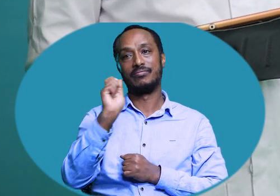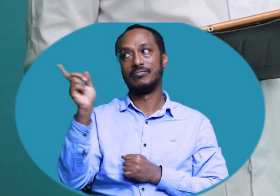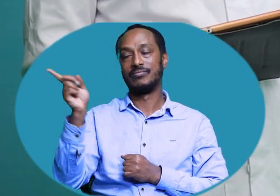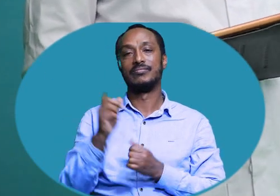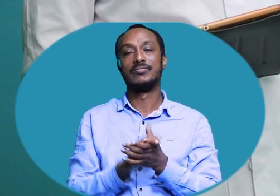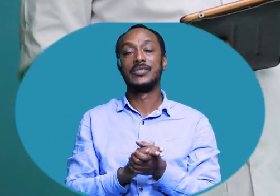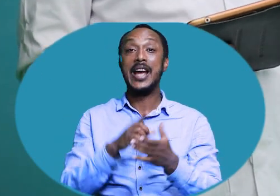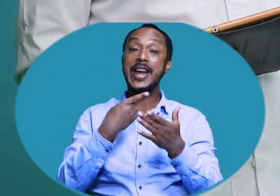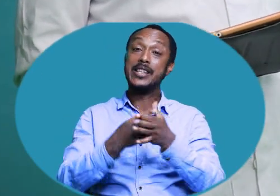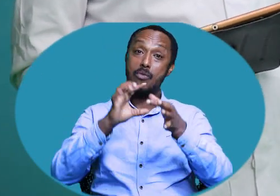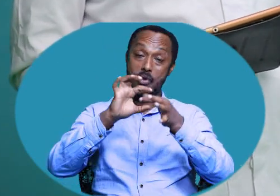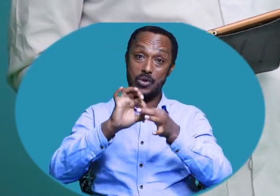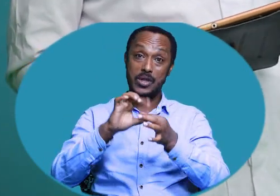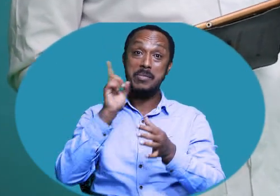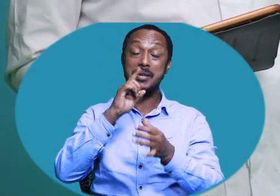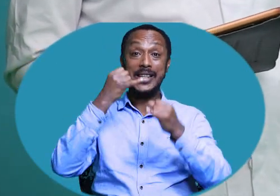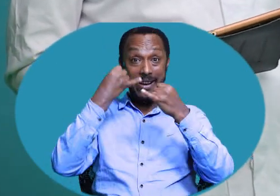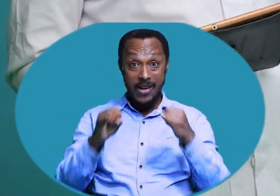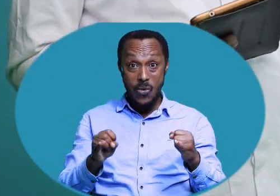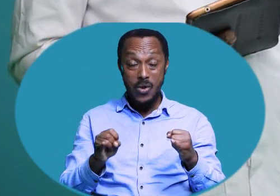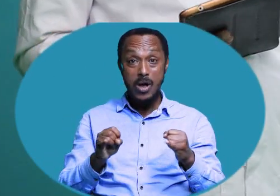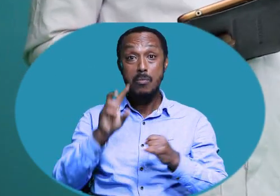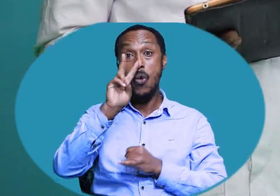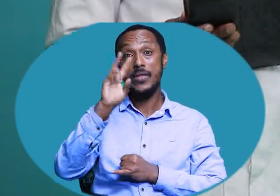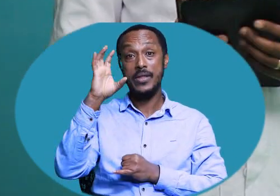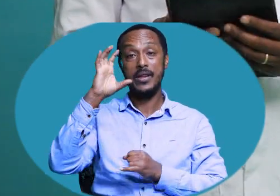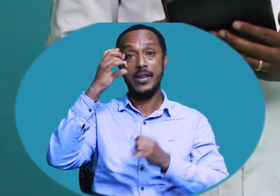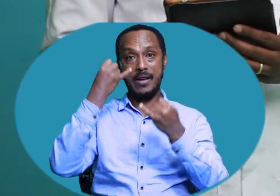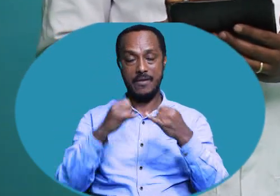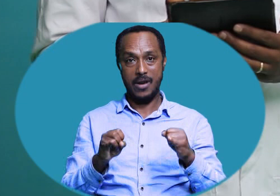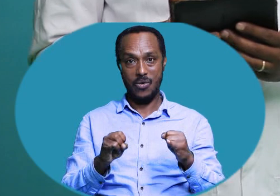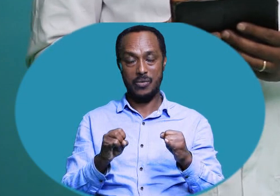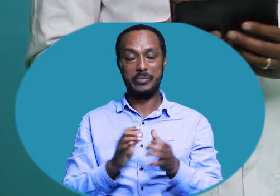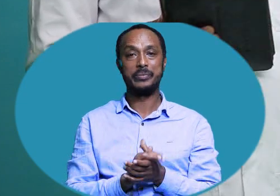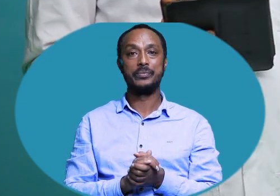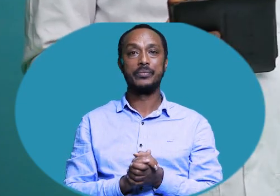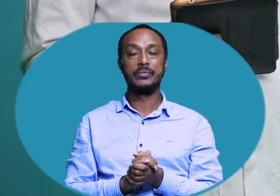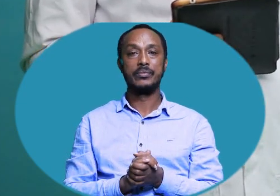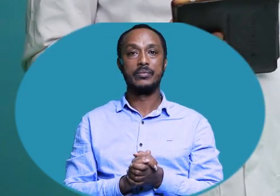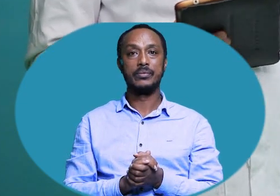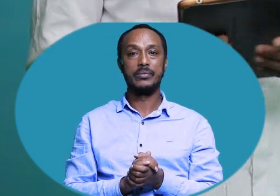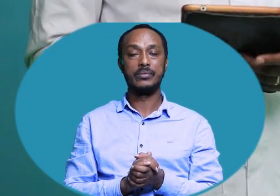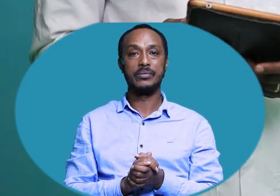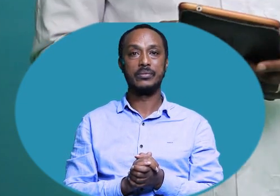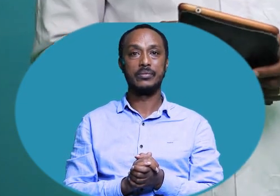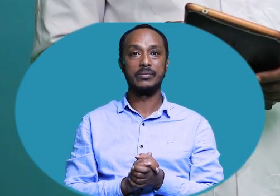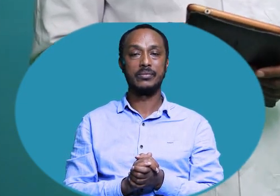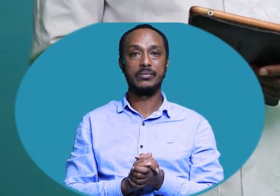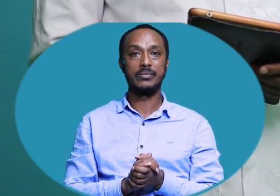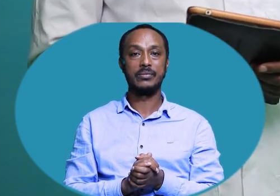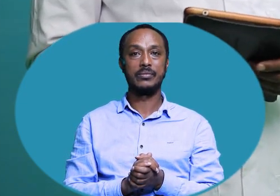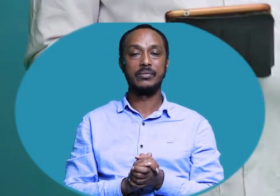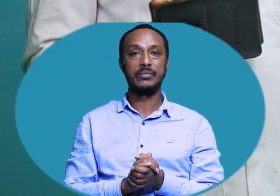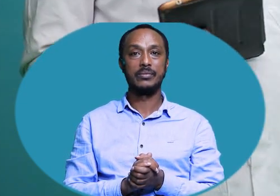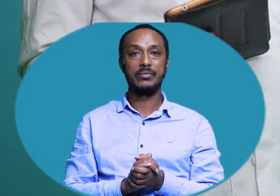These chemical bonds are categorized under what? Intramolecular forces. Categorized under intramolecular